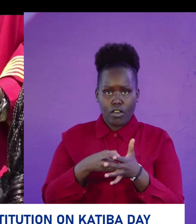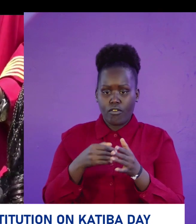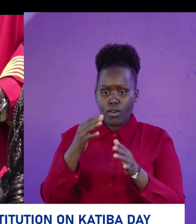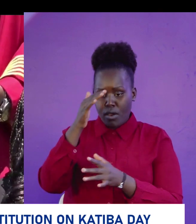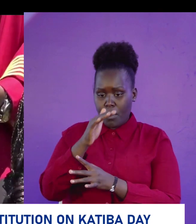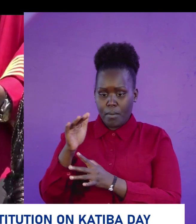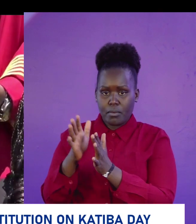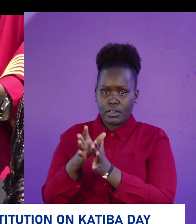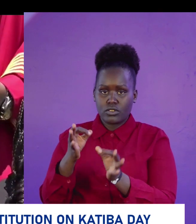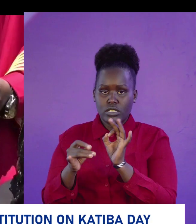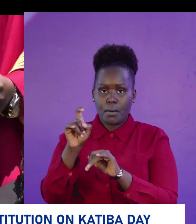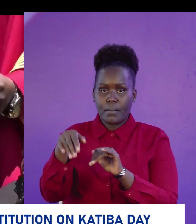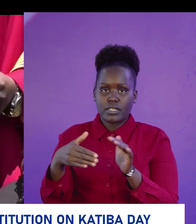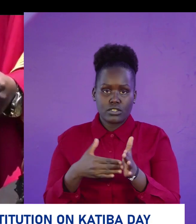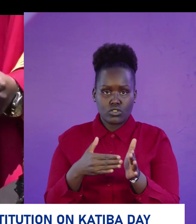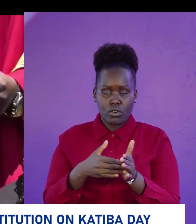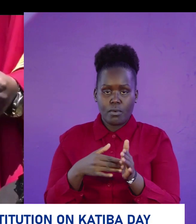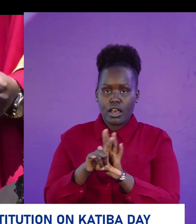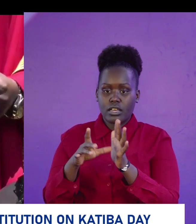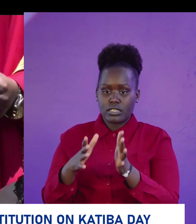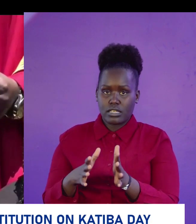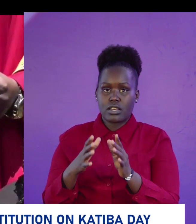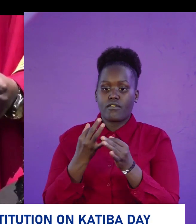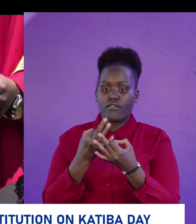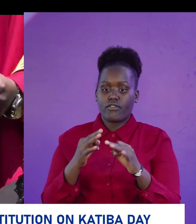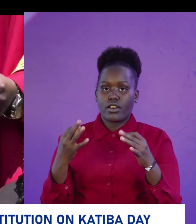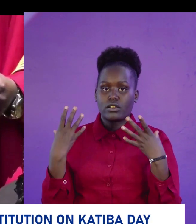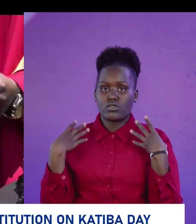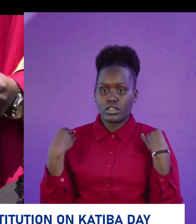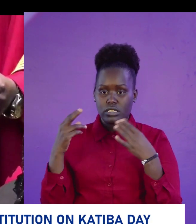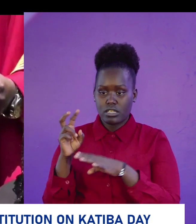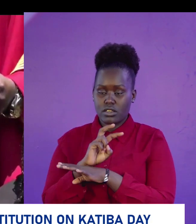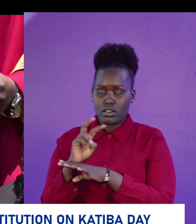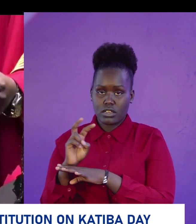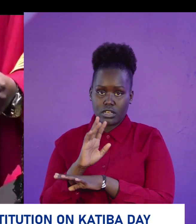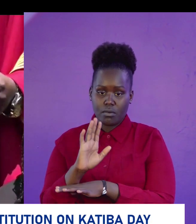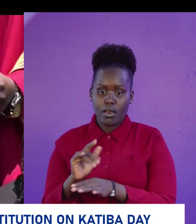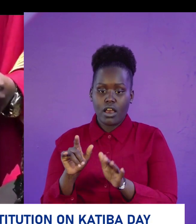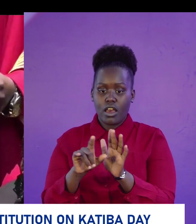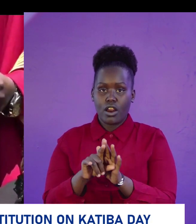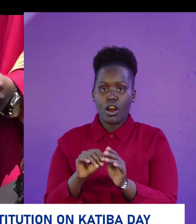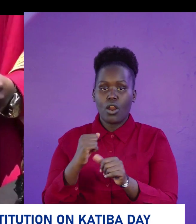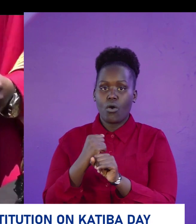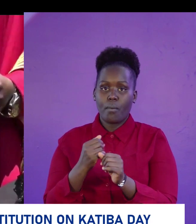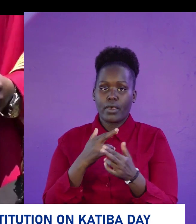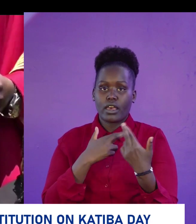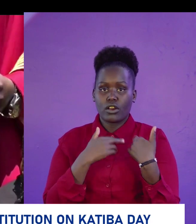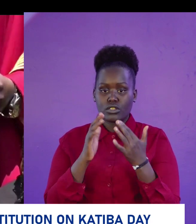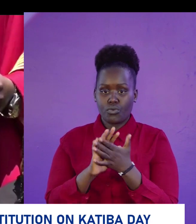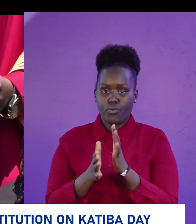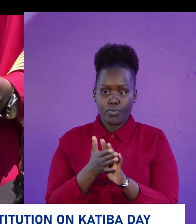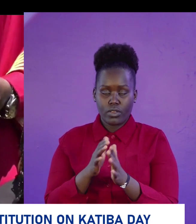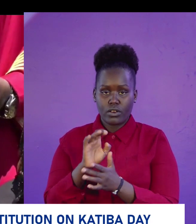end. Legislators should be free to exercise their oversight and law-making roles without